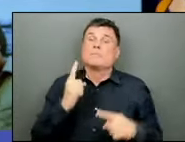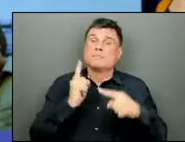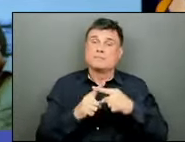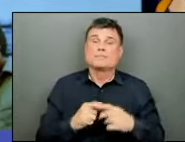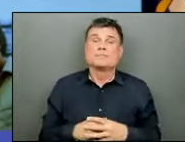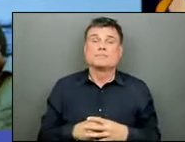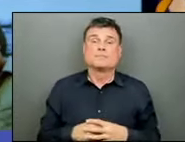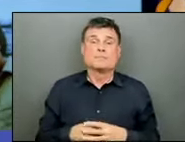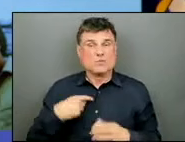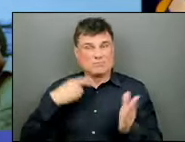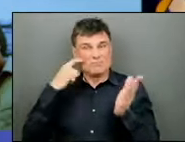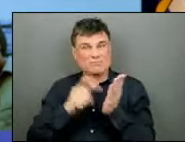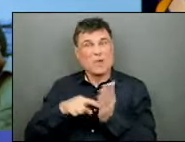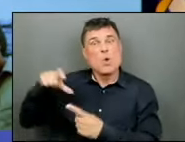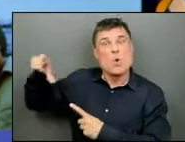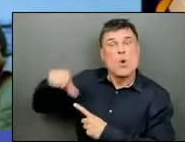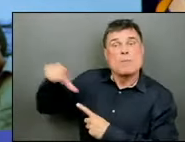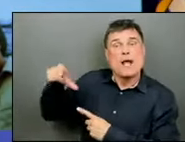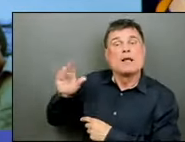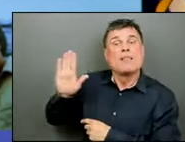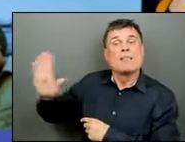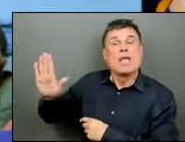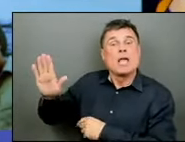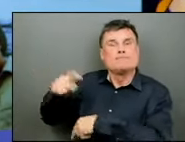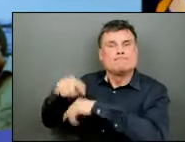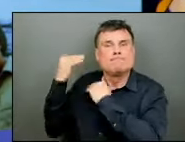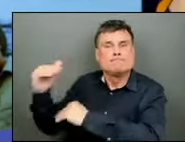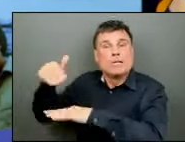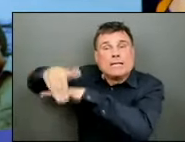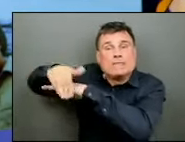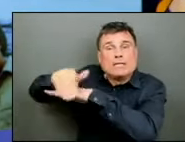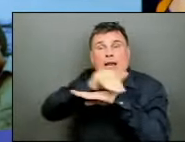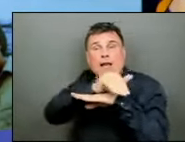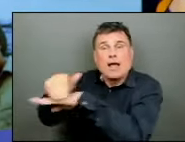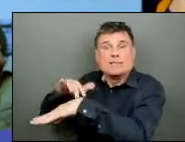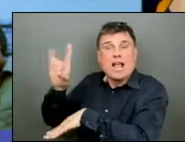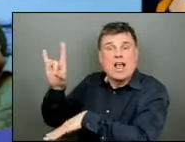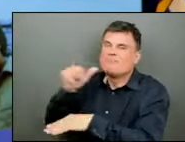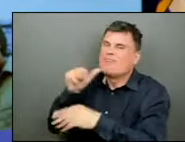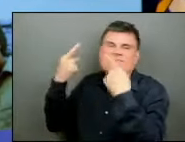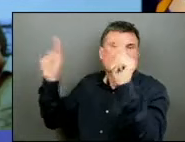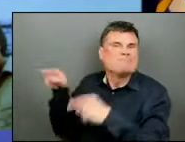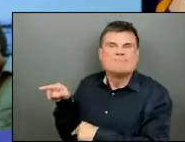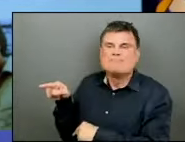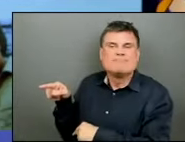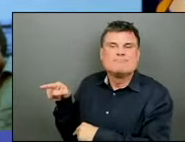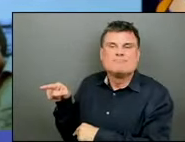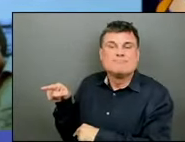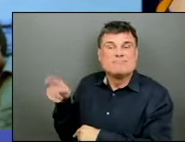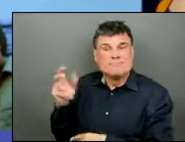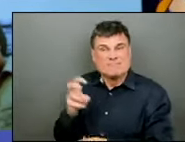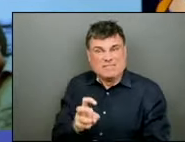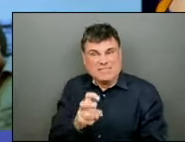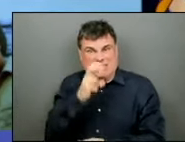particularly effective in Quebec. Some of the harsher restrictions in Ontario have not seen a decline in the case counts there. We are at a new